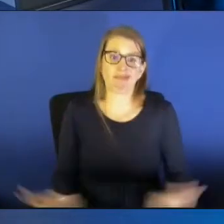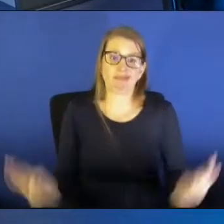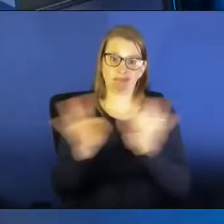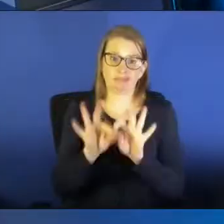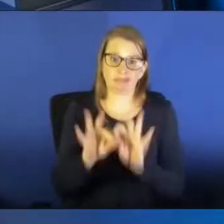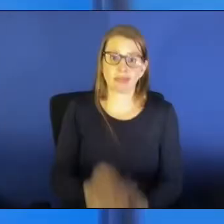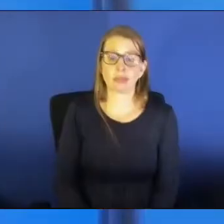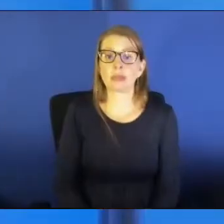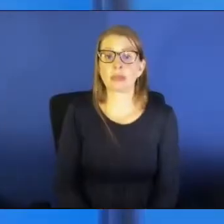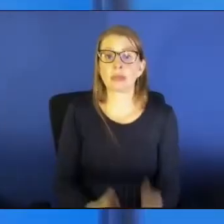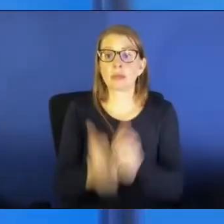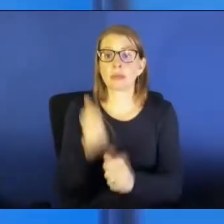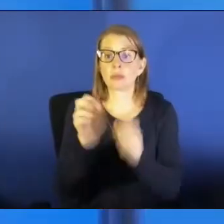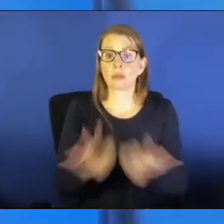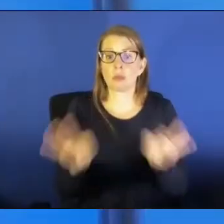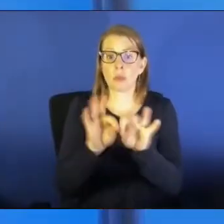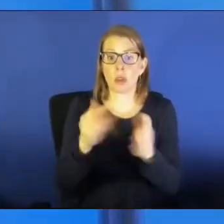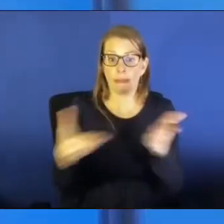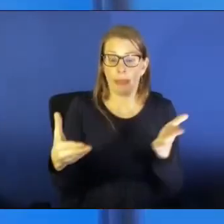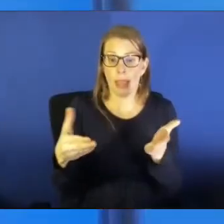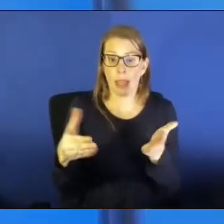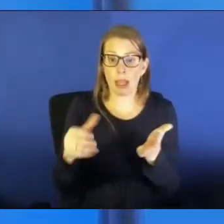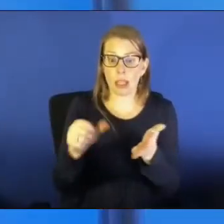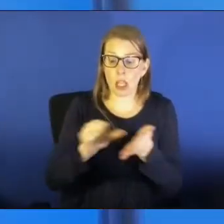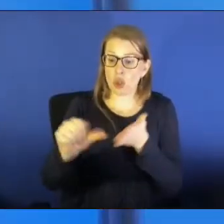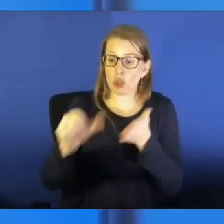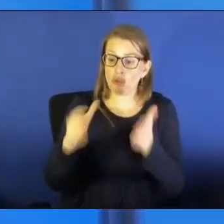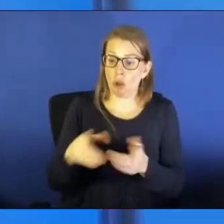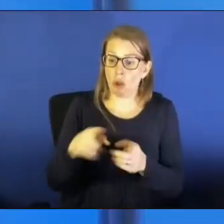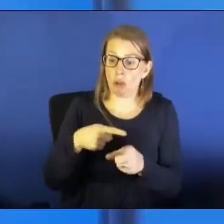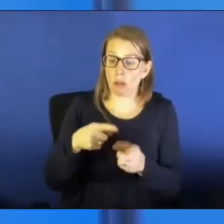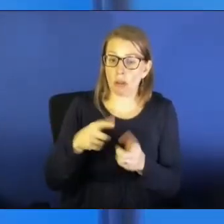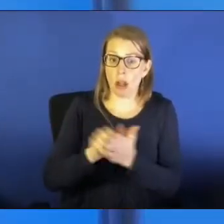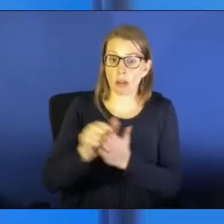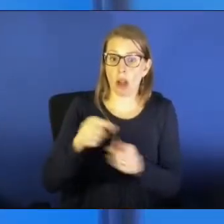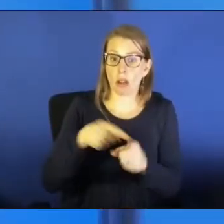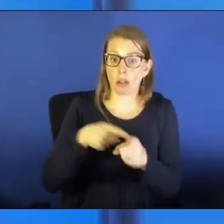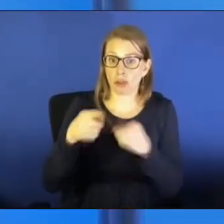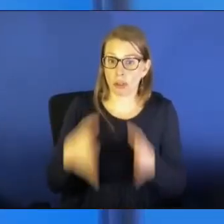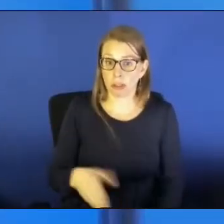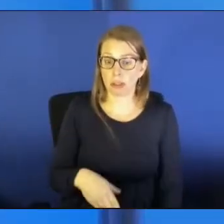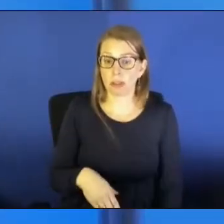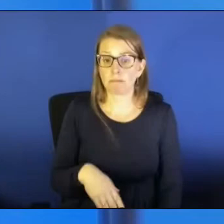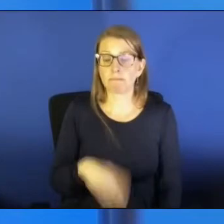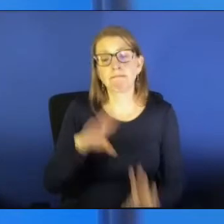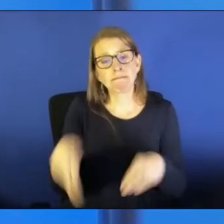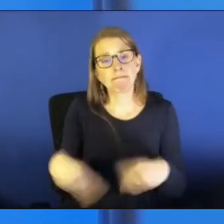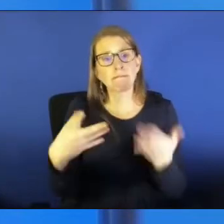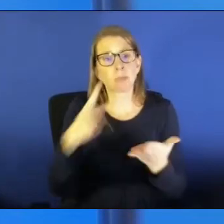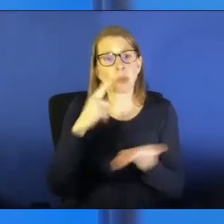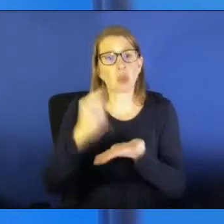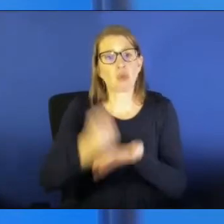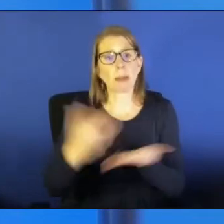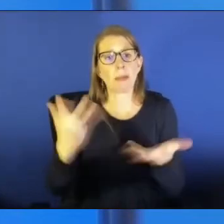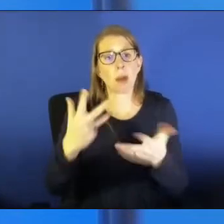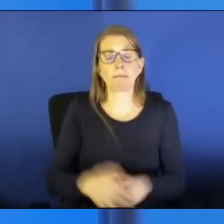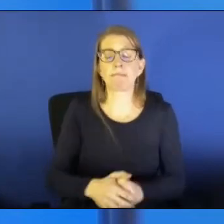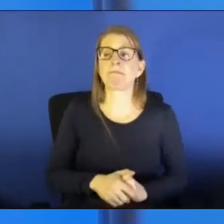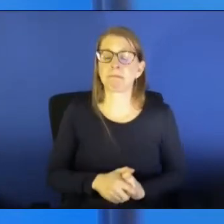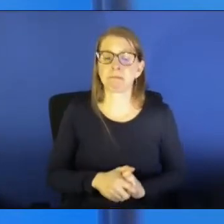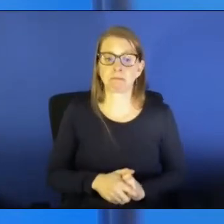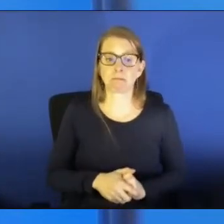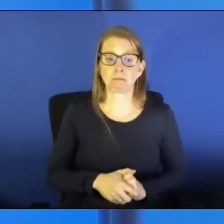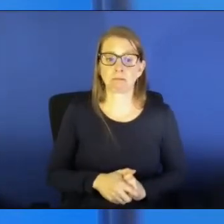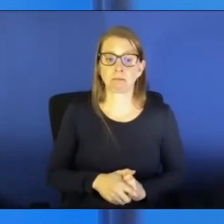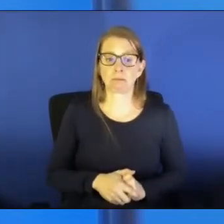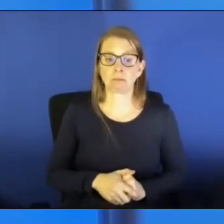important thing that I think a surgical oncologist brings to the treatment of melanoma is some of it is the technical